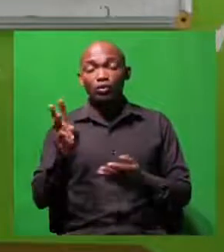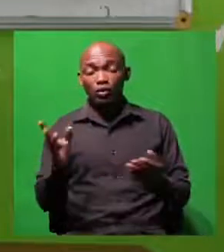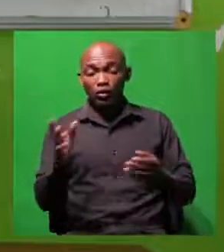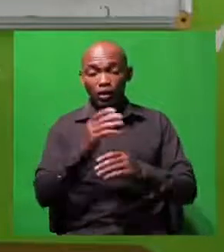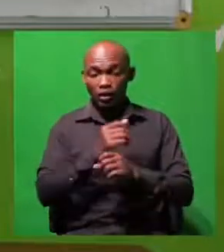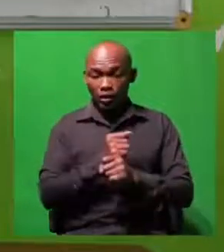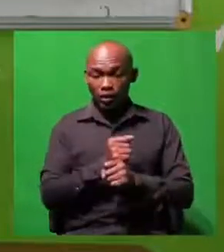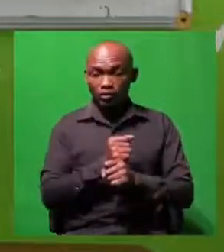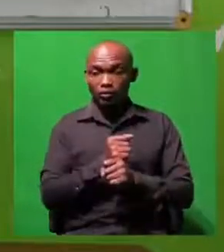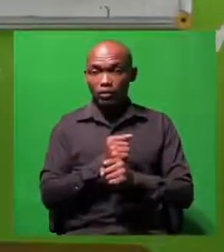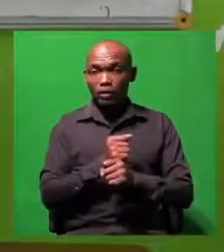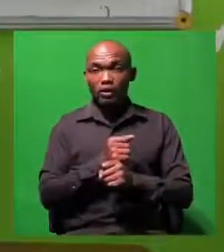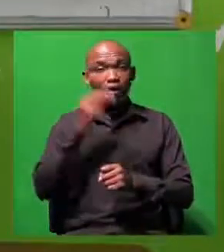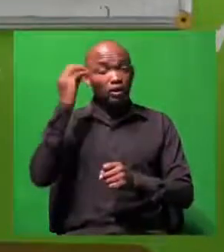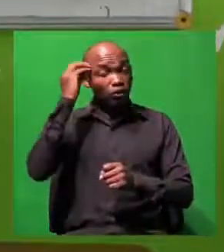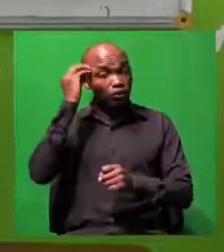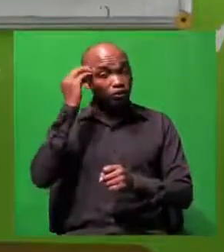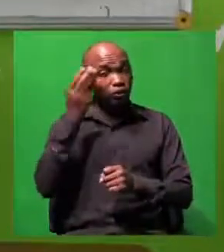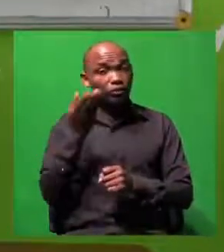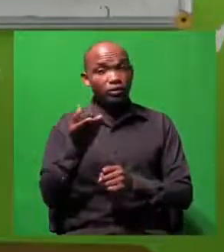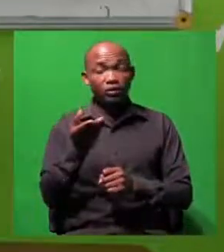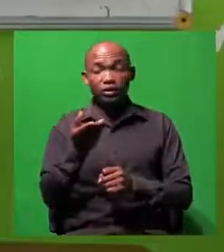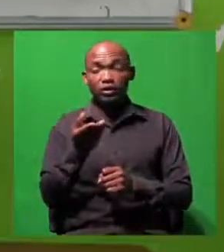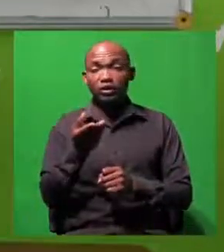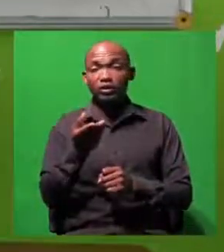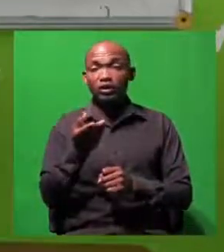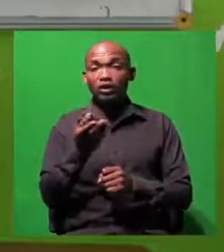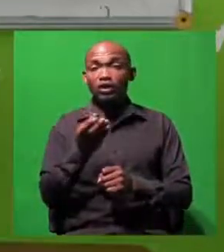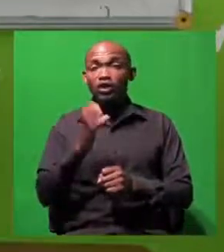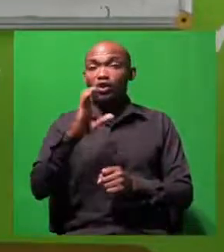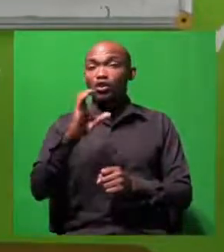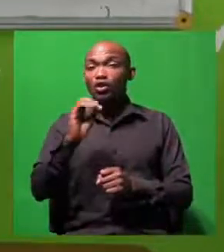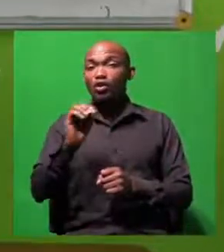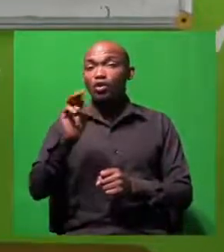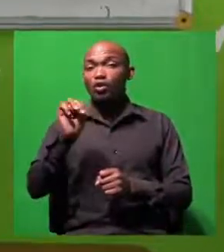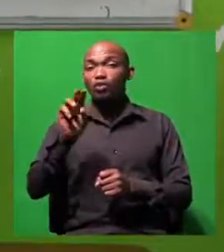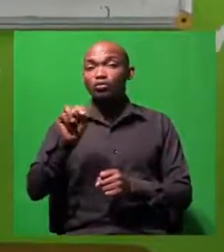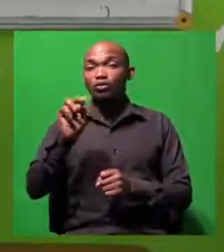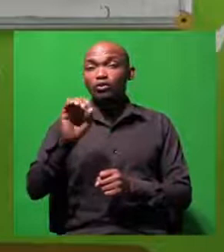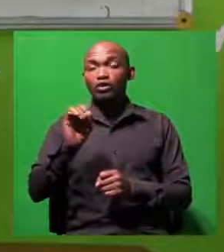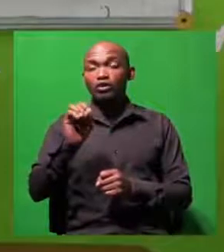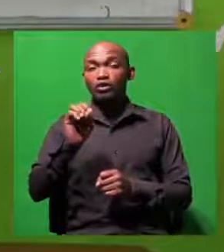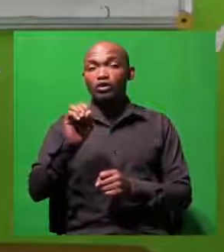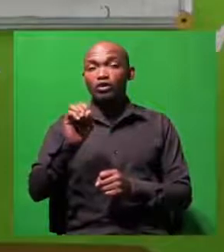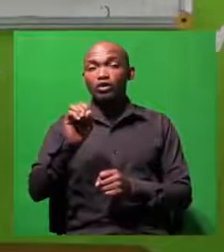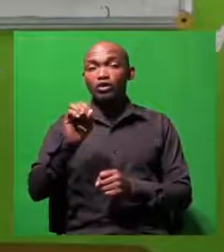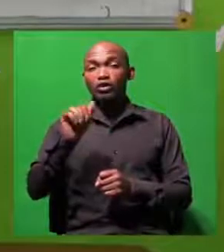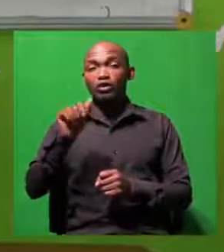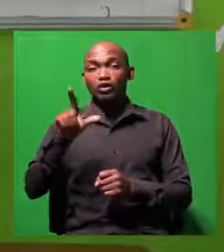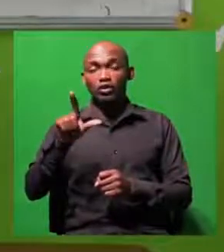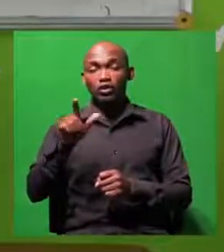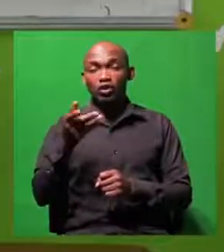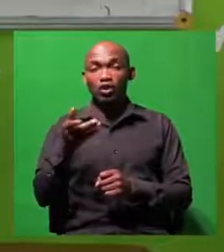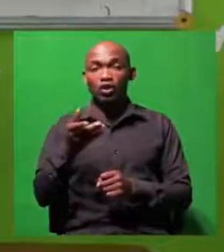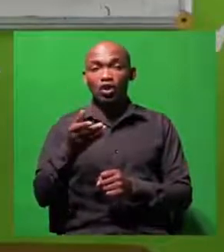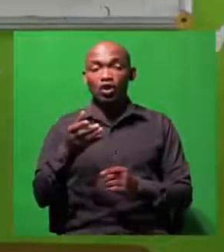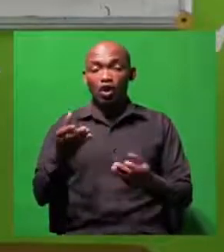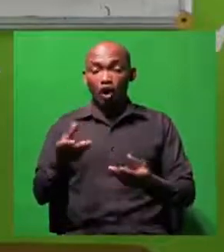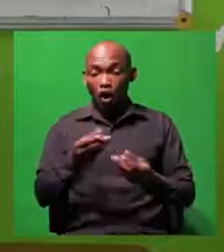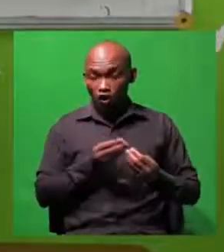is where we can get the concept called communal ownership of major means of